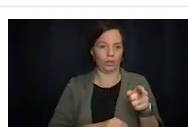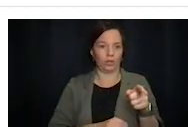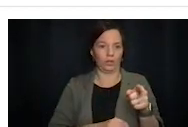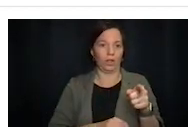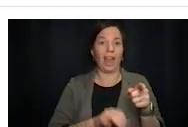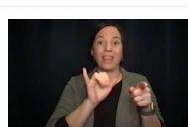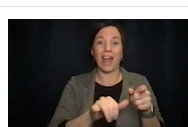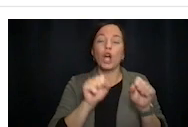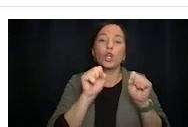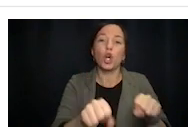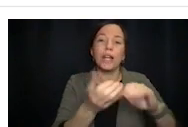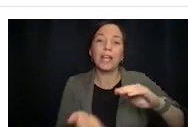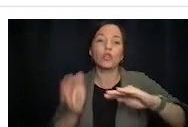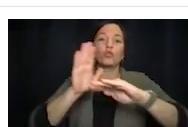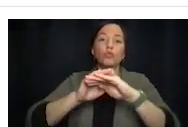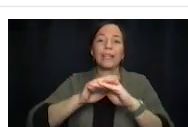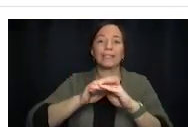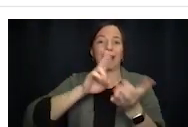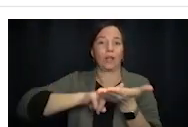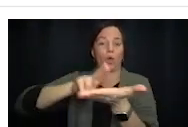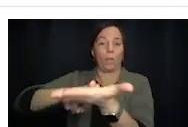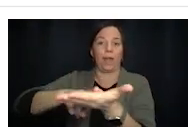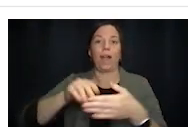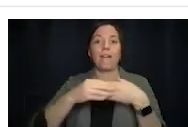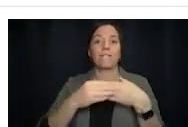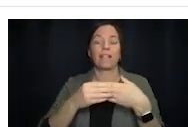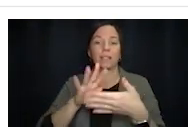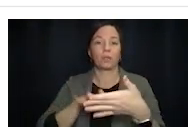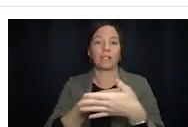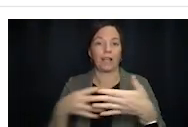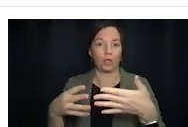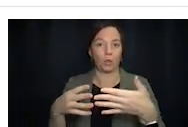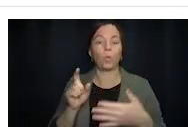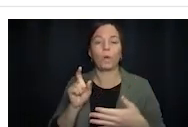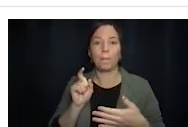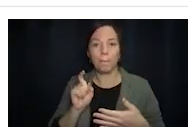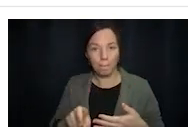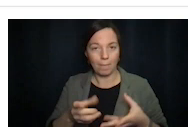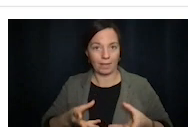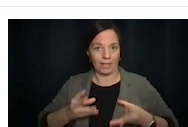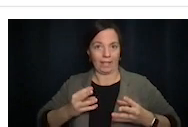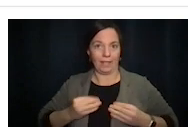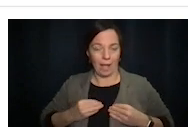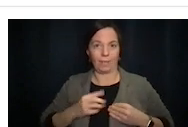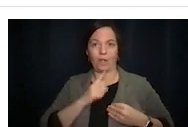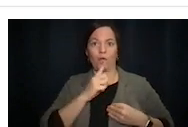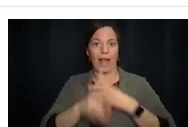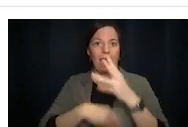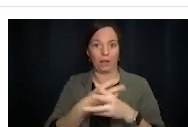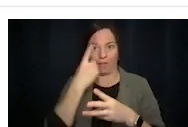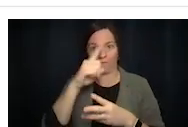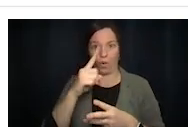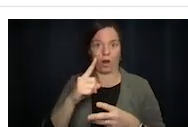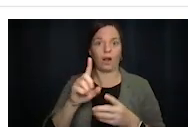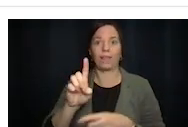enrollment. Flexible schedule, right? We have to grapple with the reality in our changing demographics that we will